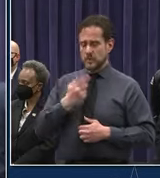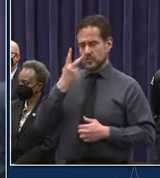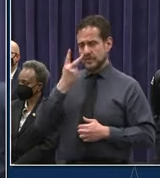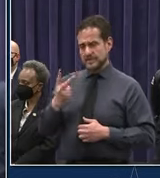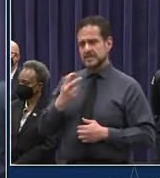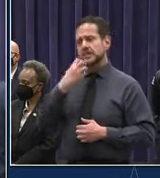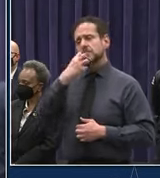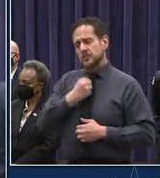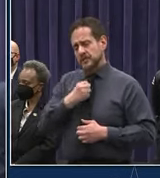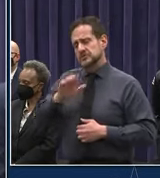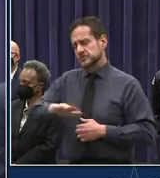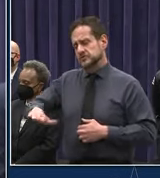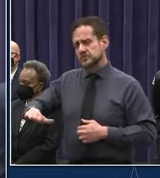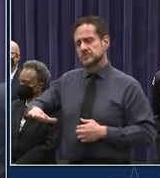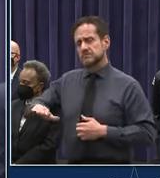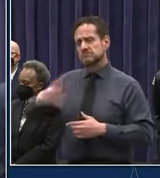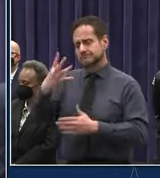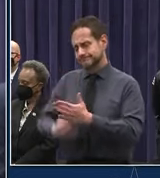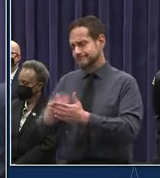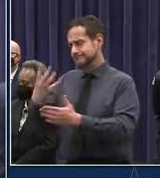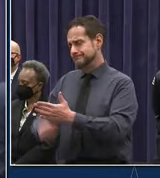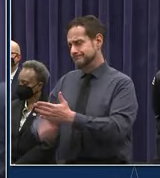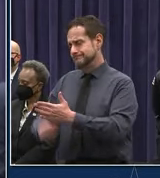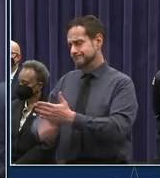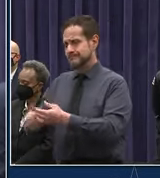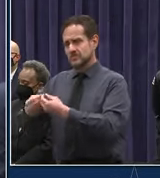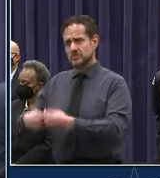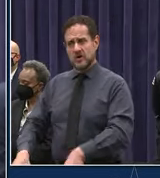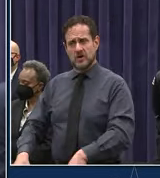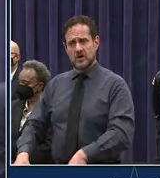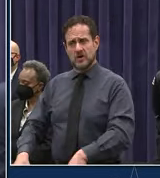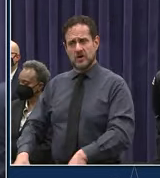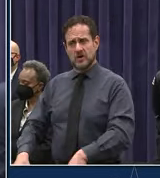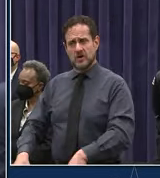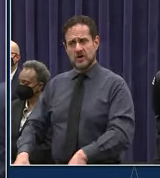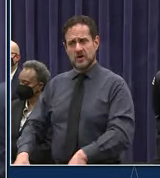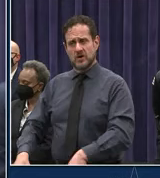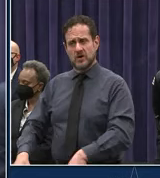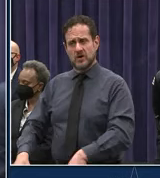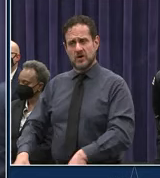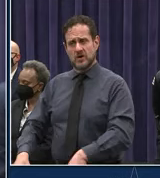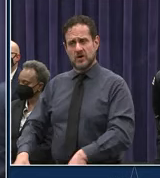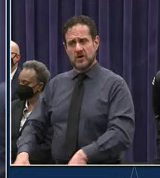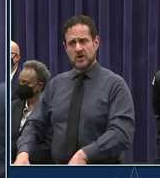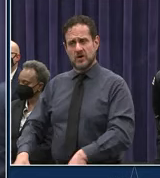a precious child. It just cannot, no longer.